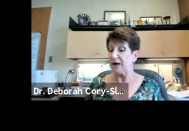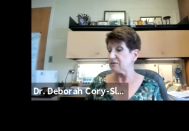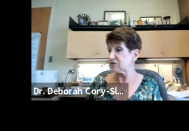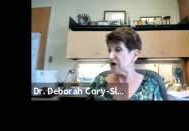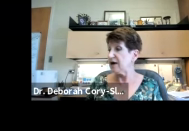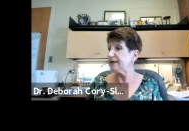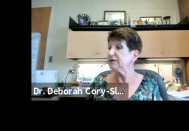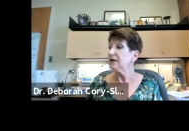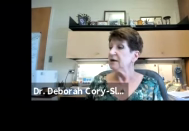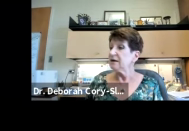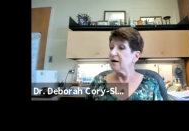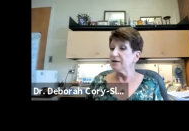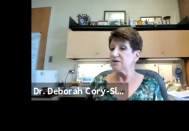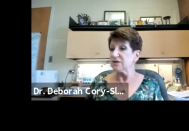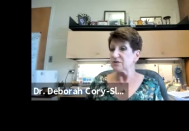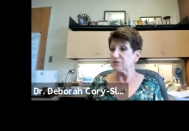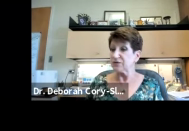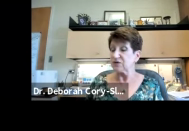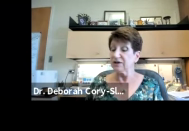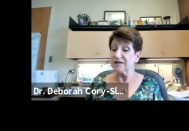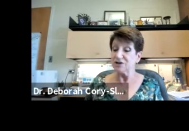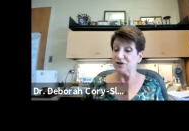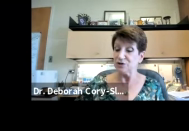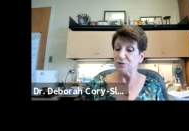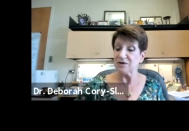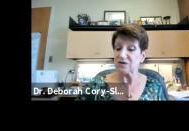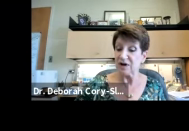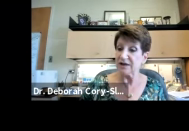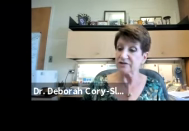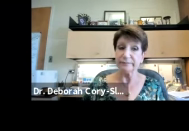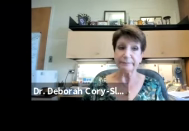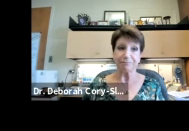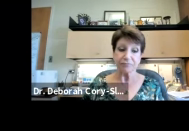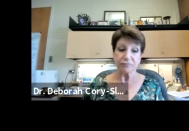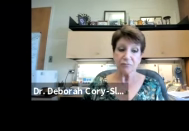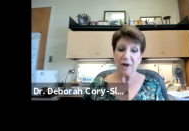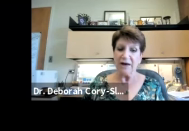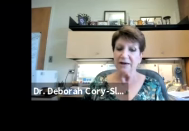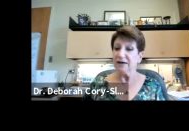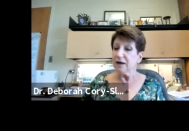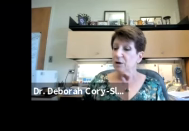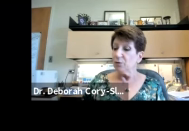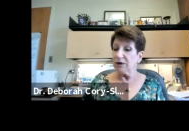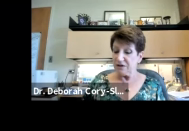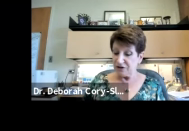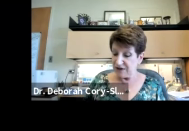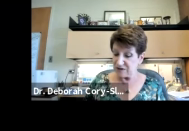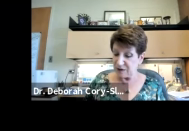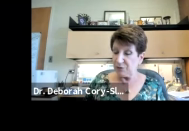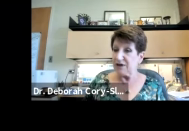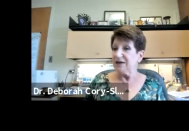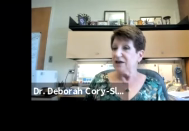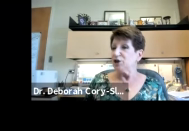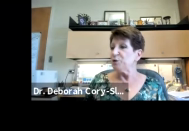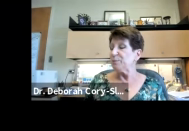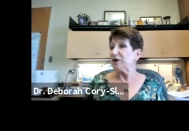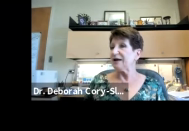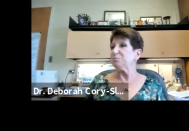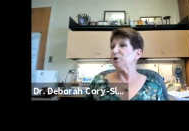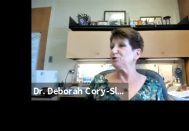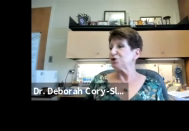from outside into this facility to do these studies. And one of the things that we